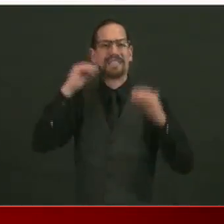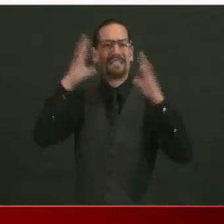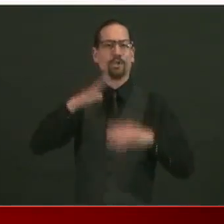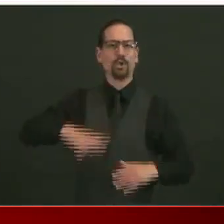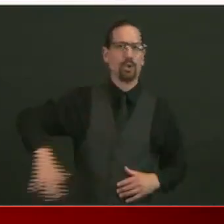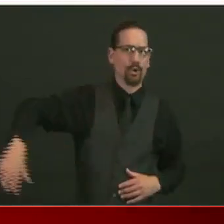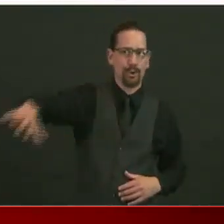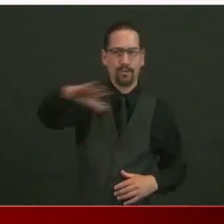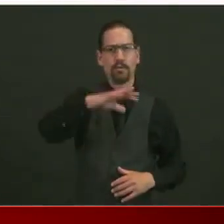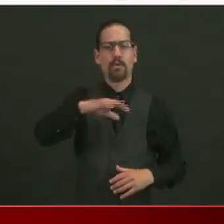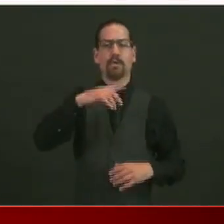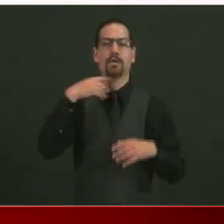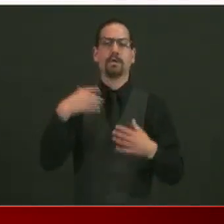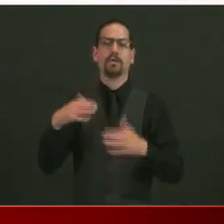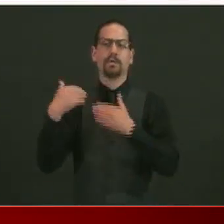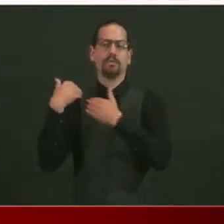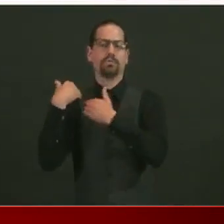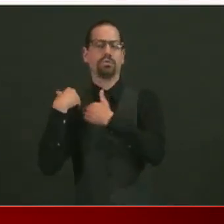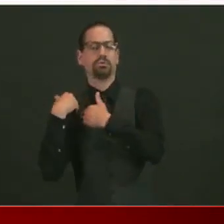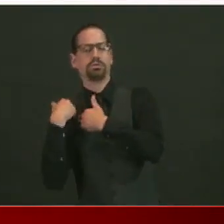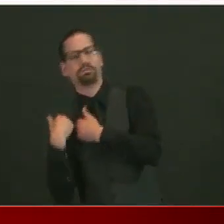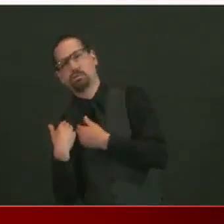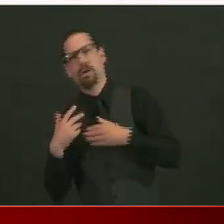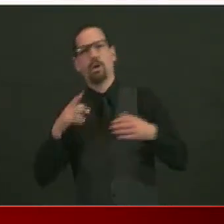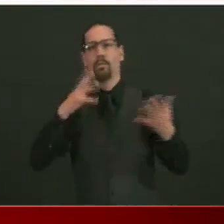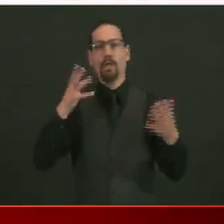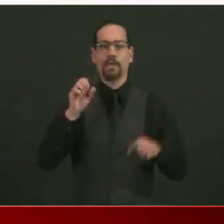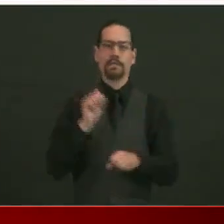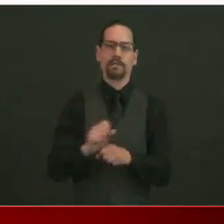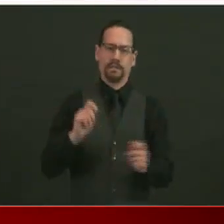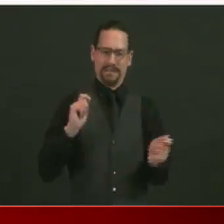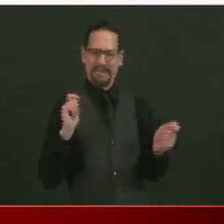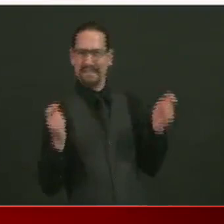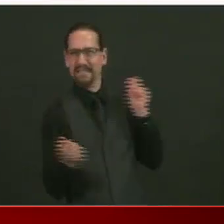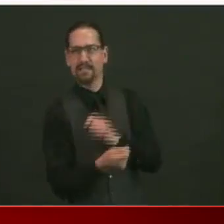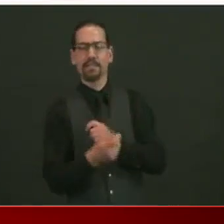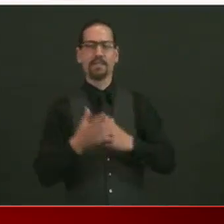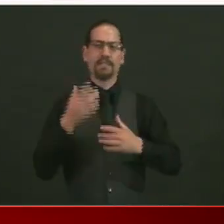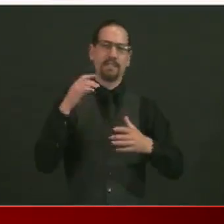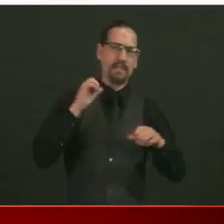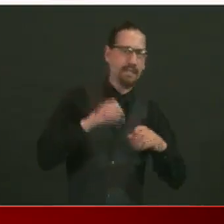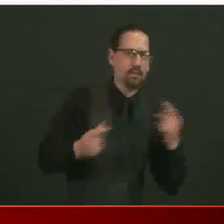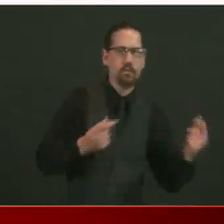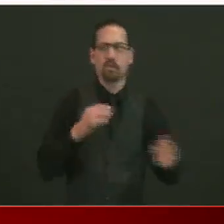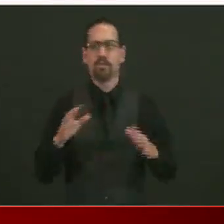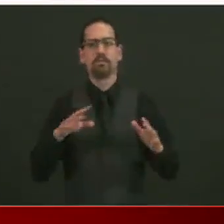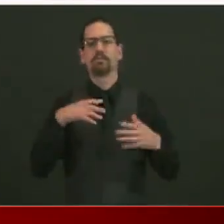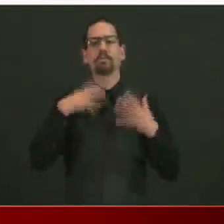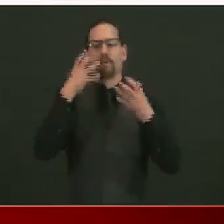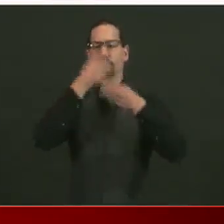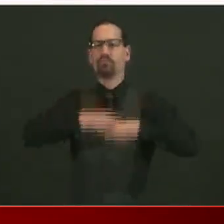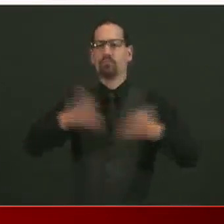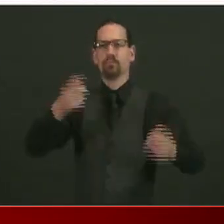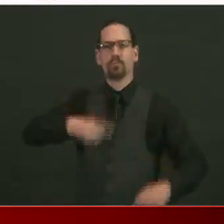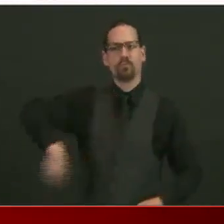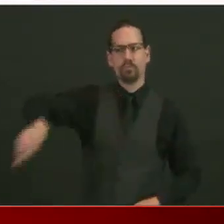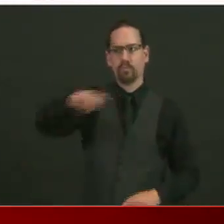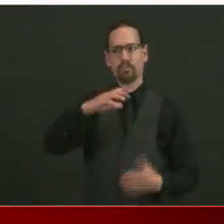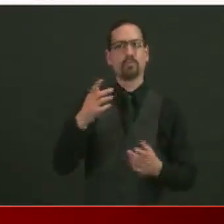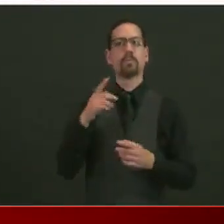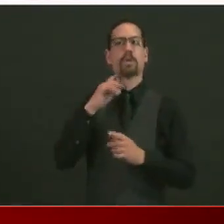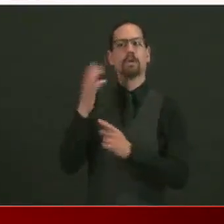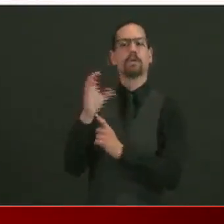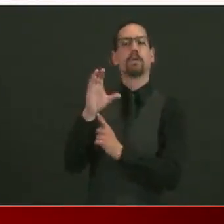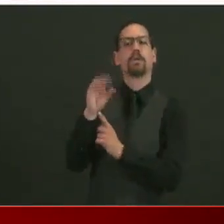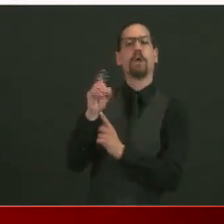little time. So I want to make a quick announcement. Cox, who has been a true partner during this endeavor,